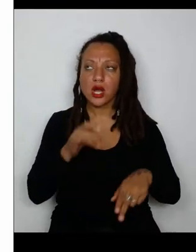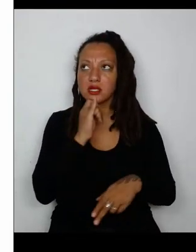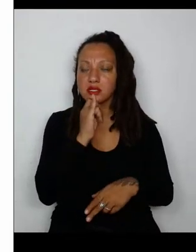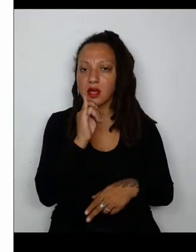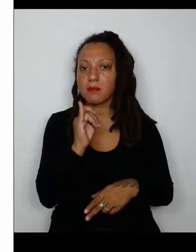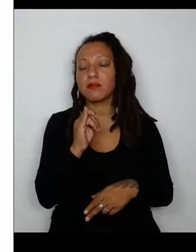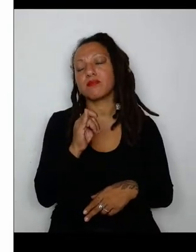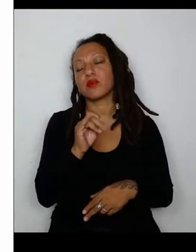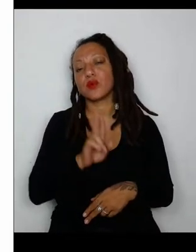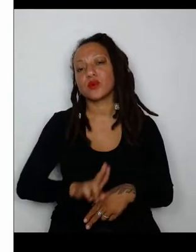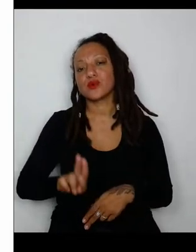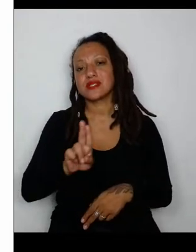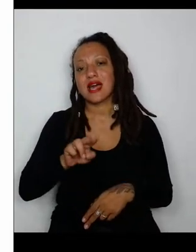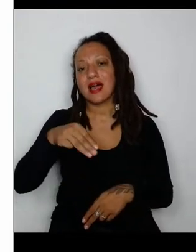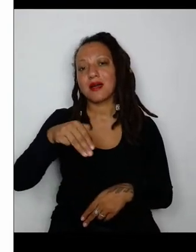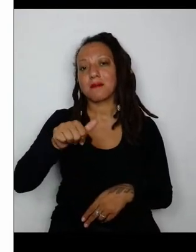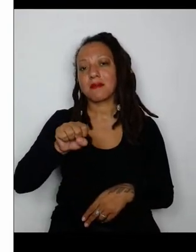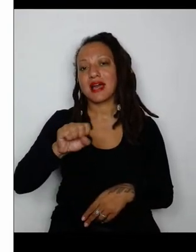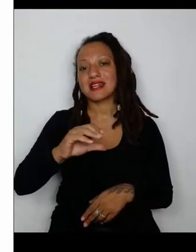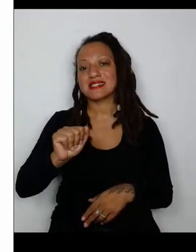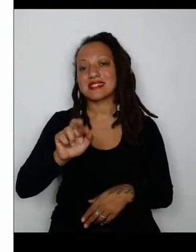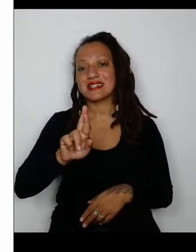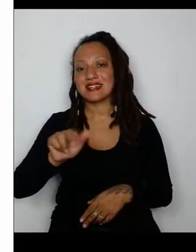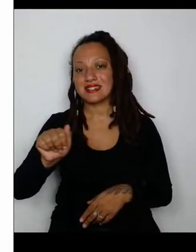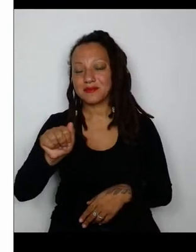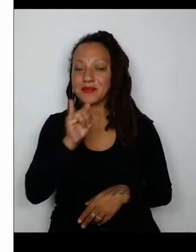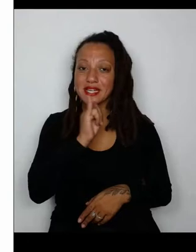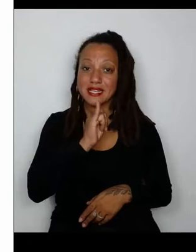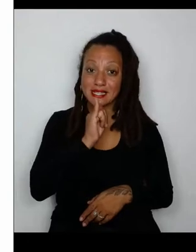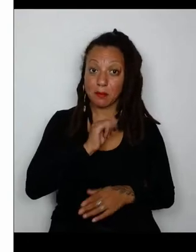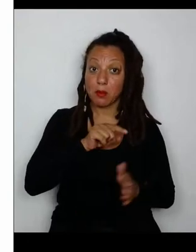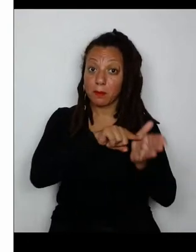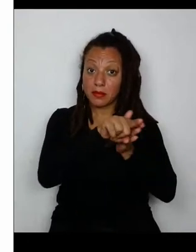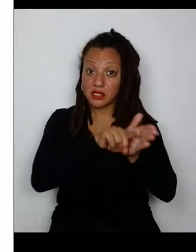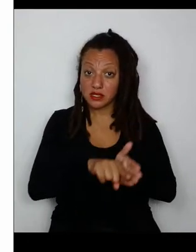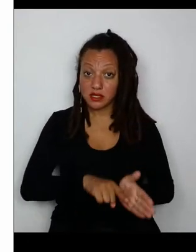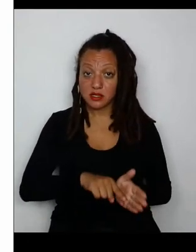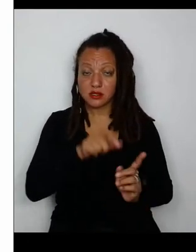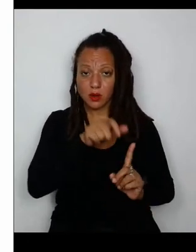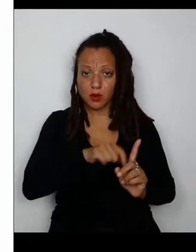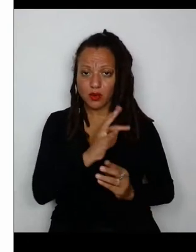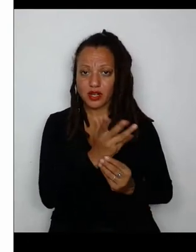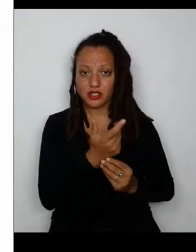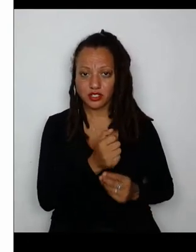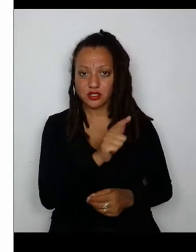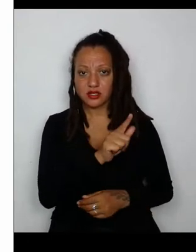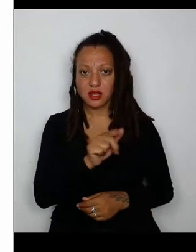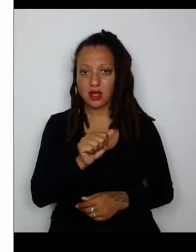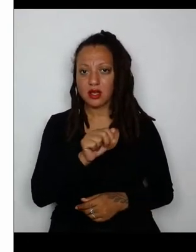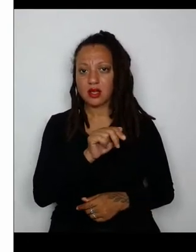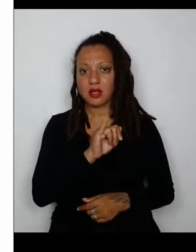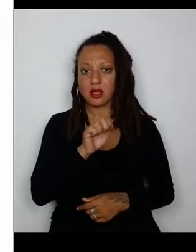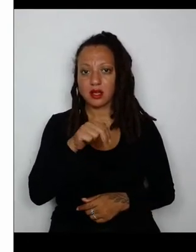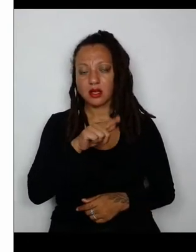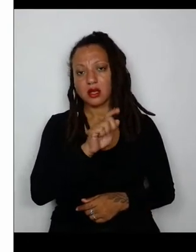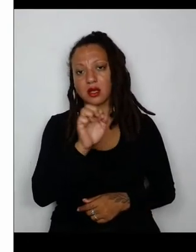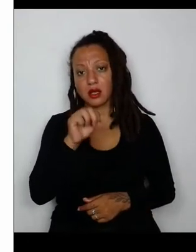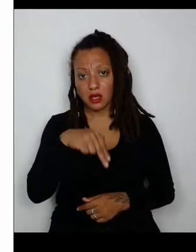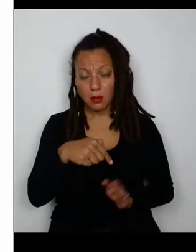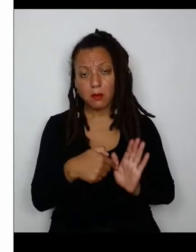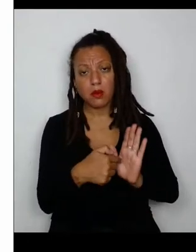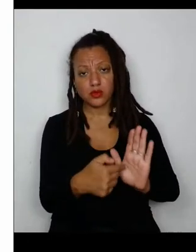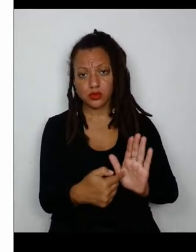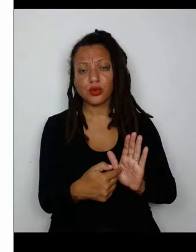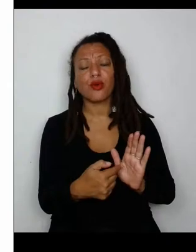gurgaon adopted a series of invented identities in his self-portraits in particular partly through changes of